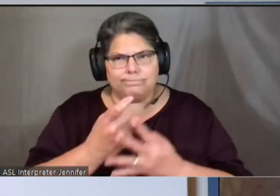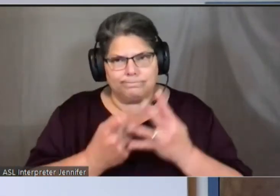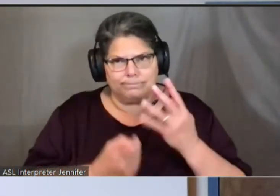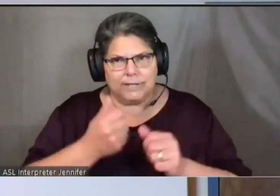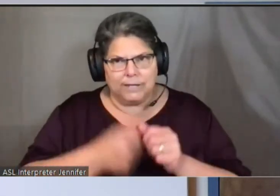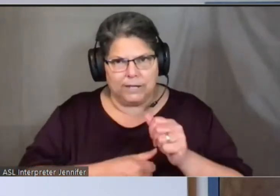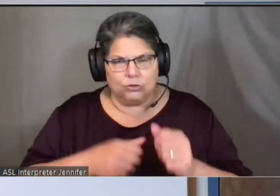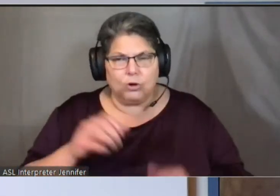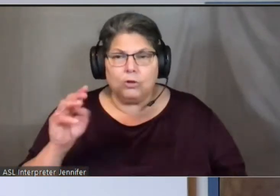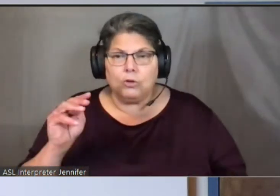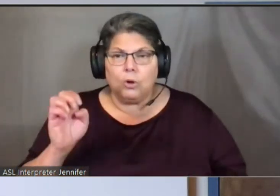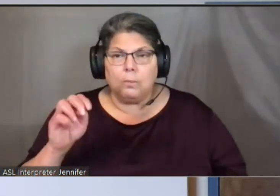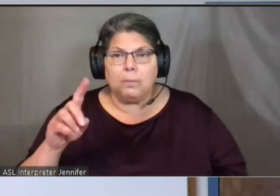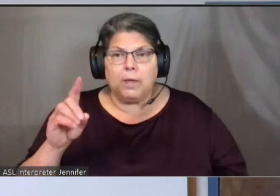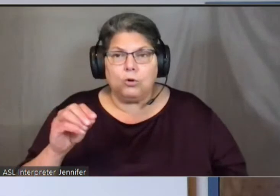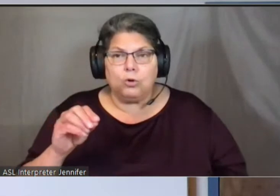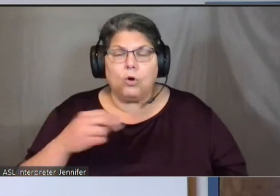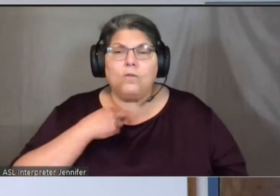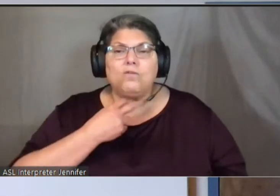Voice, you're up.